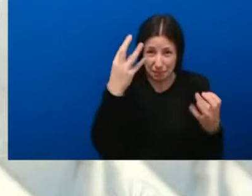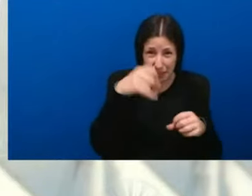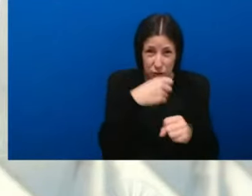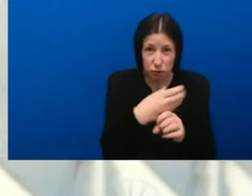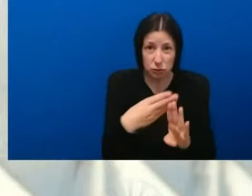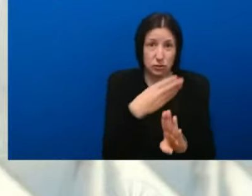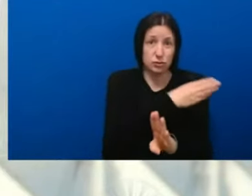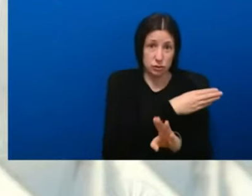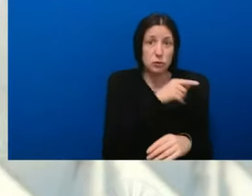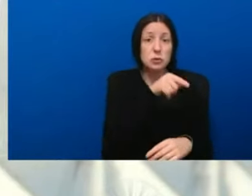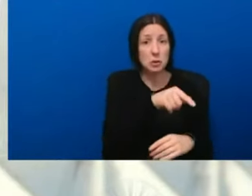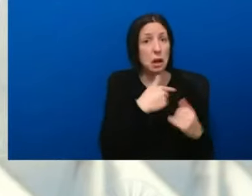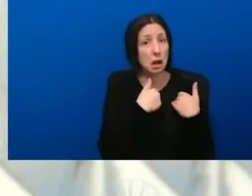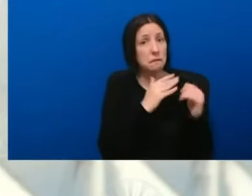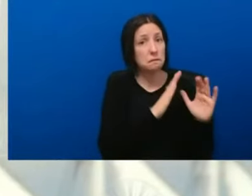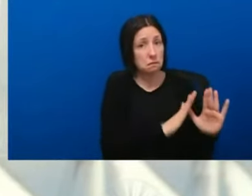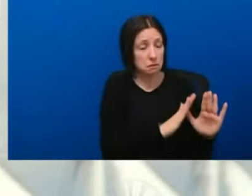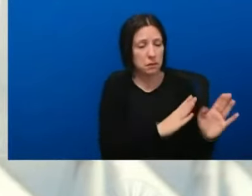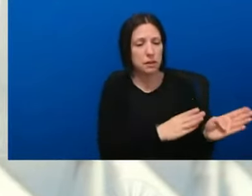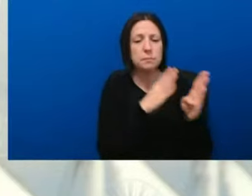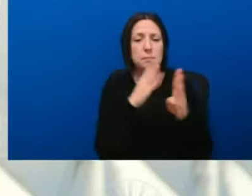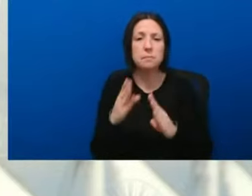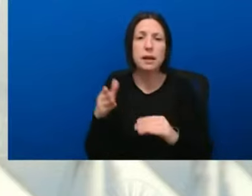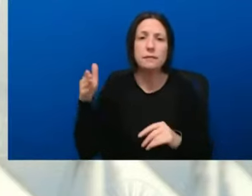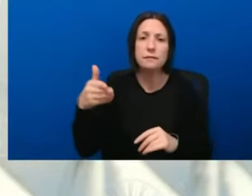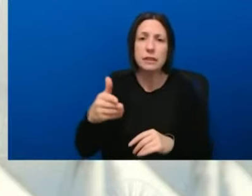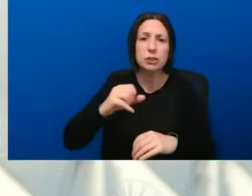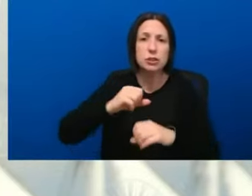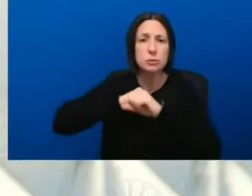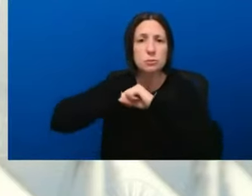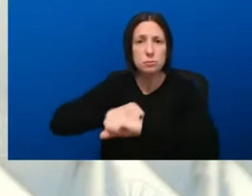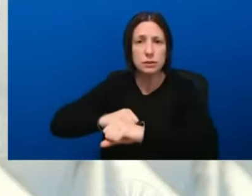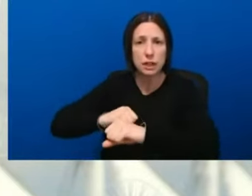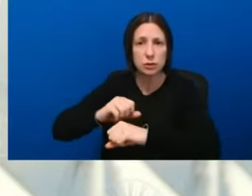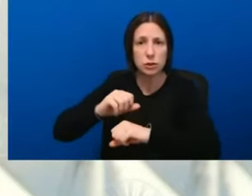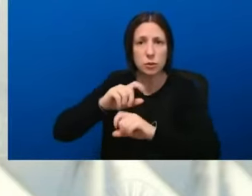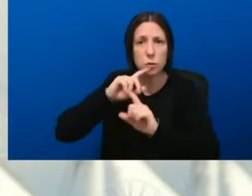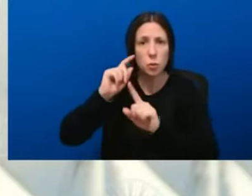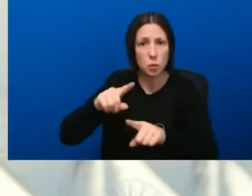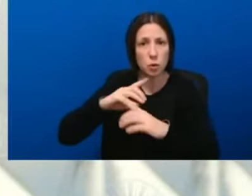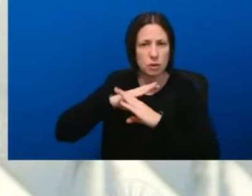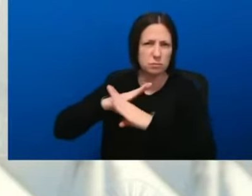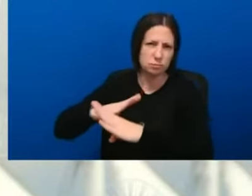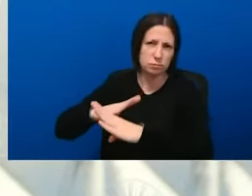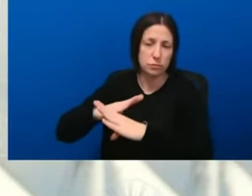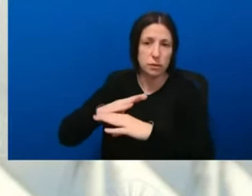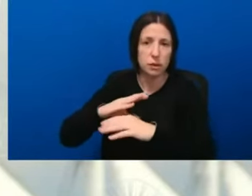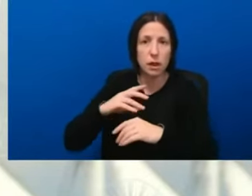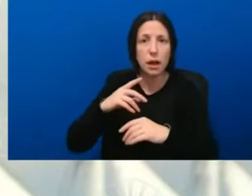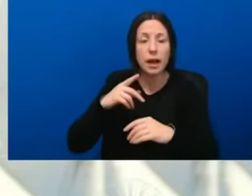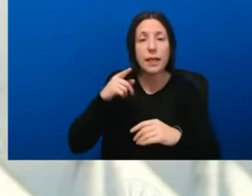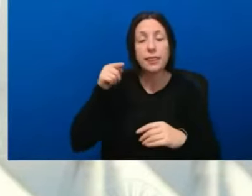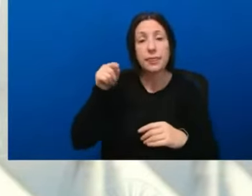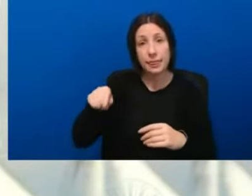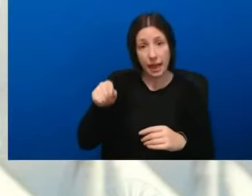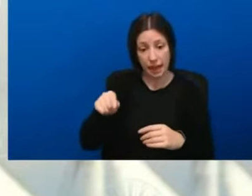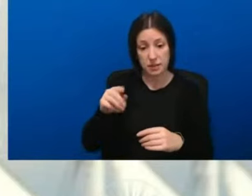many, many decades. So that principle is there. What the Fish Protection Order section of the